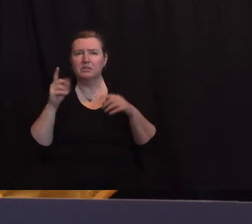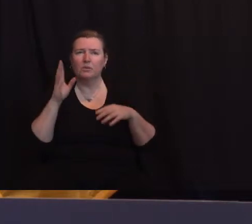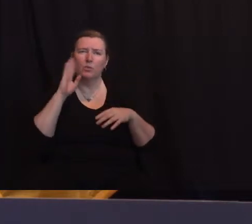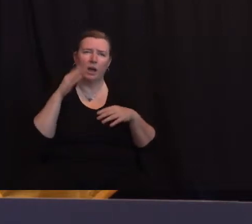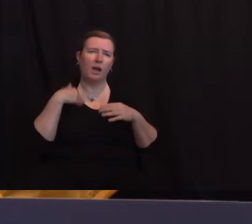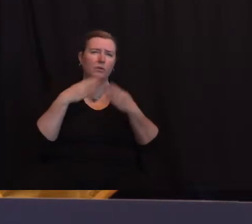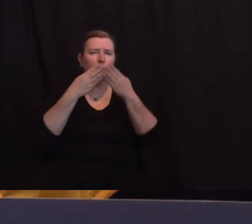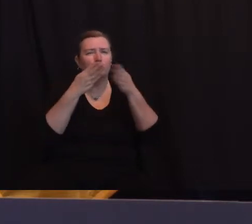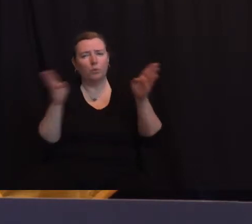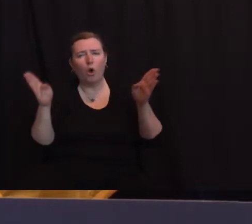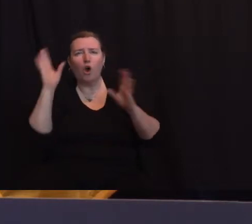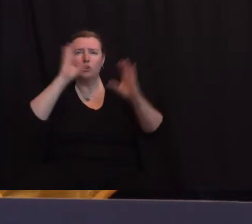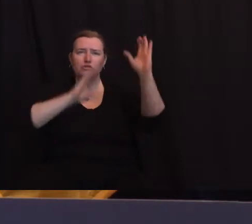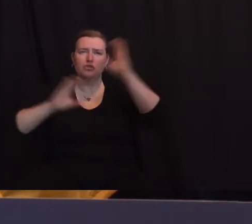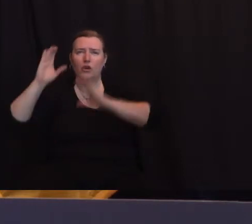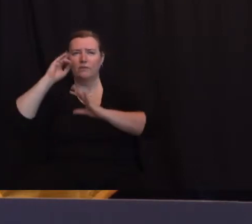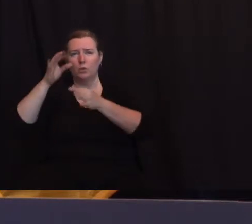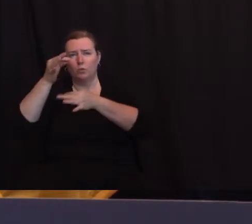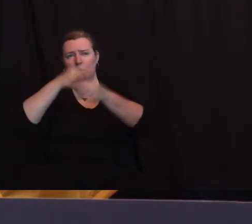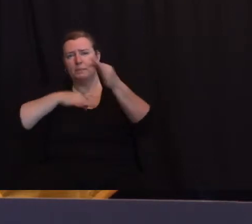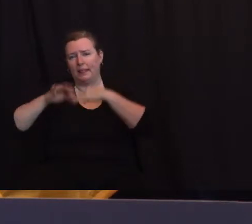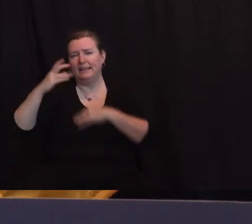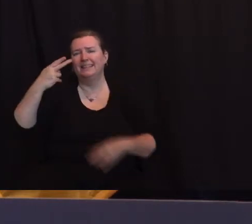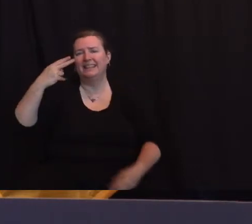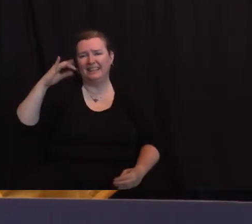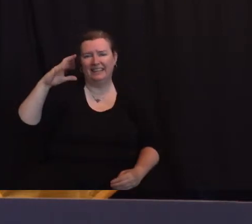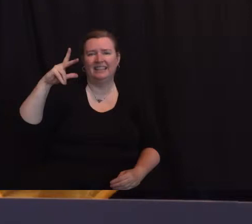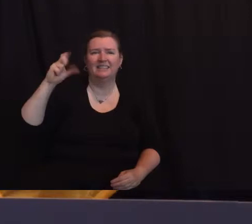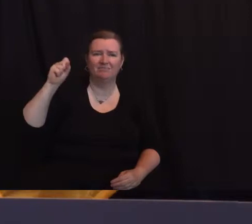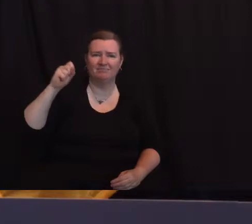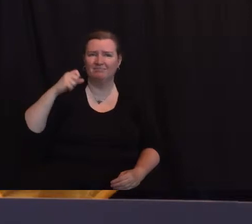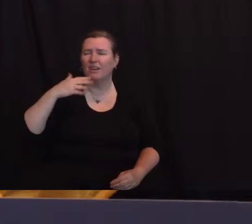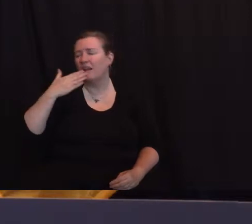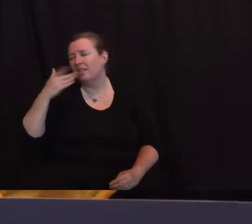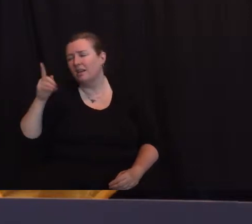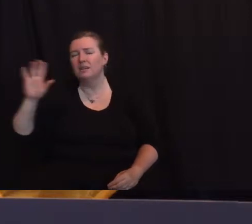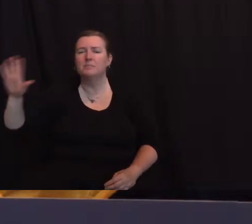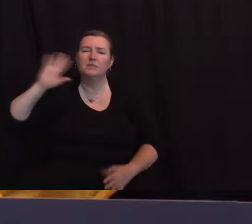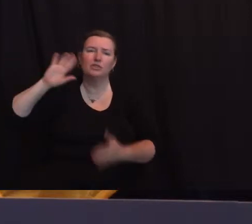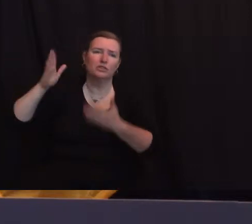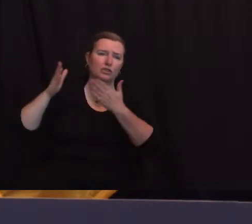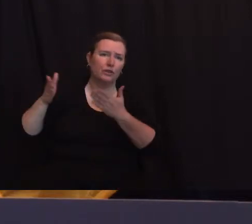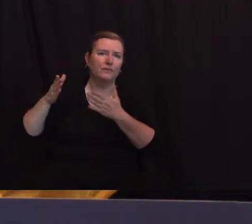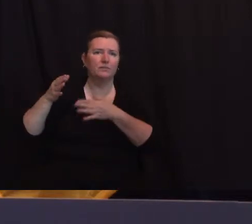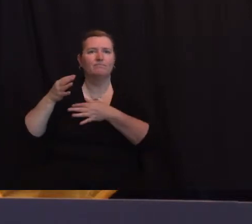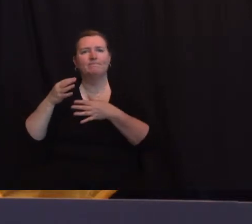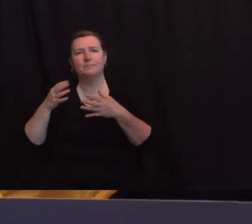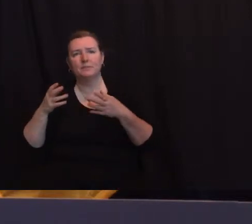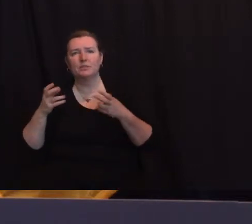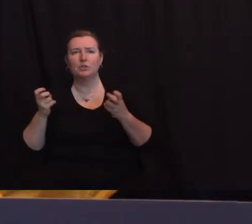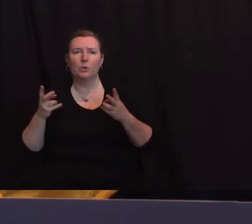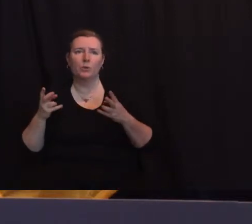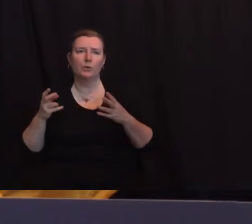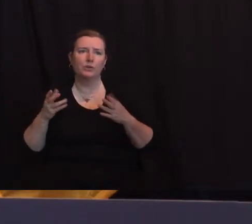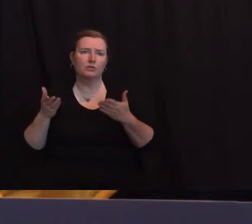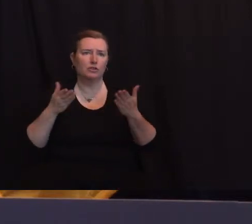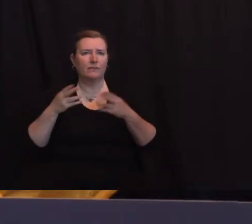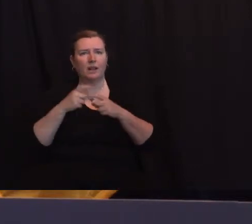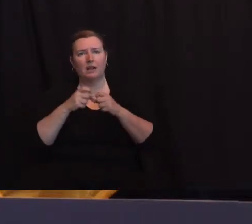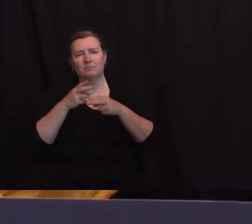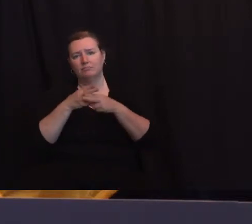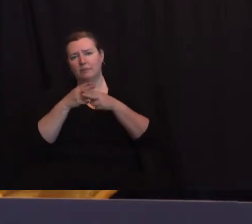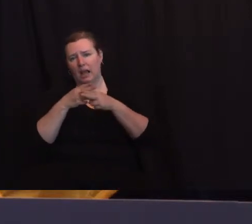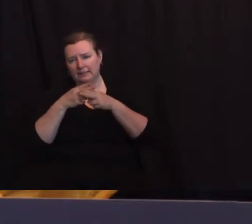replacement of Commissioner Hicks. And I want to thank Victoria for stepping up to serve as the acting commissioner in the